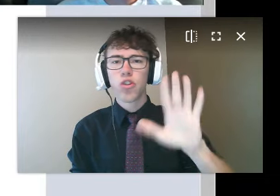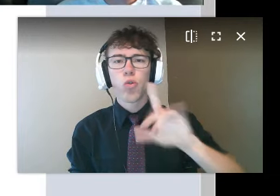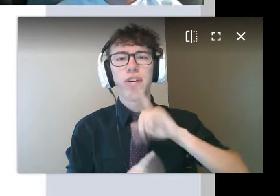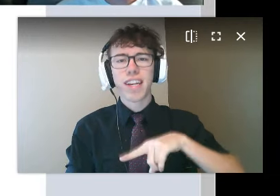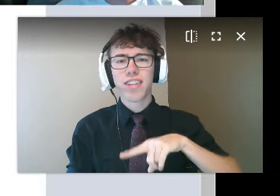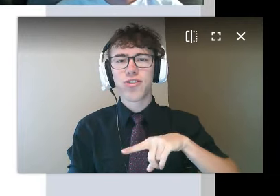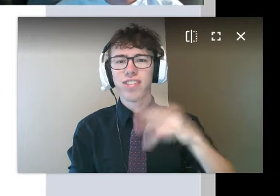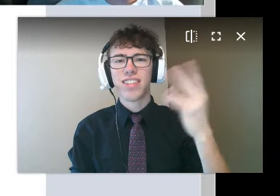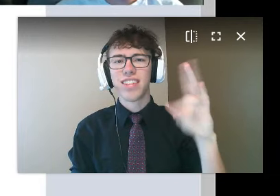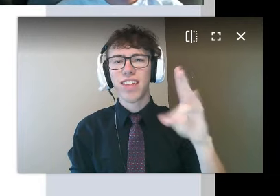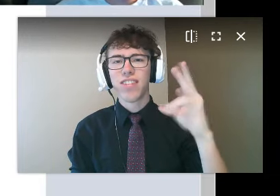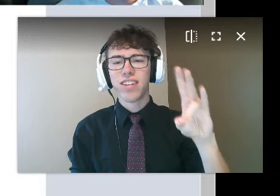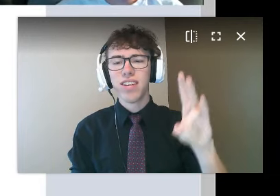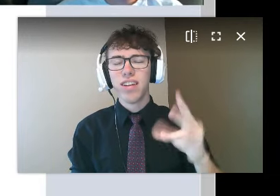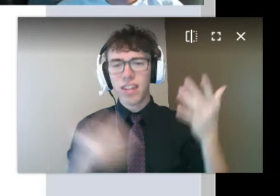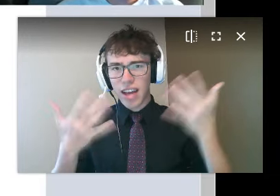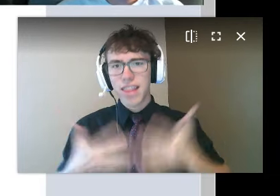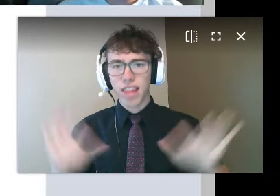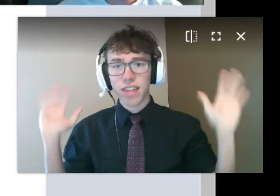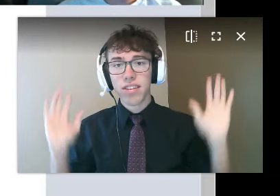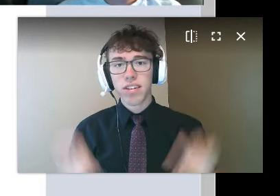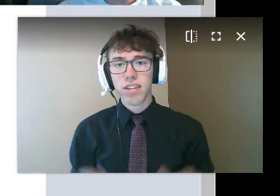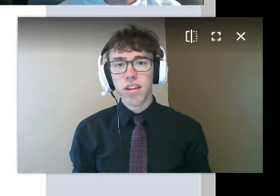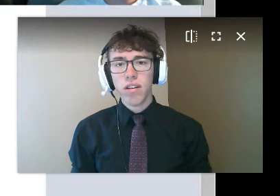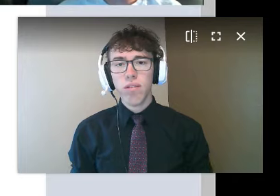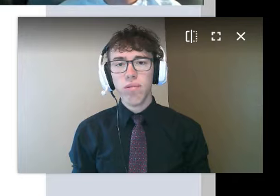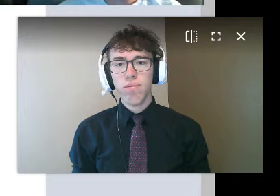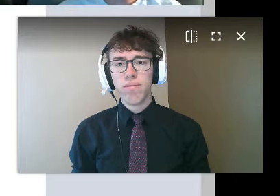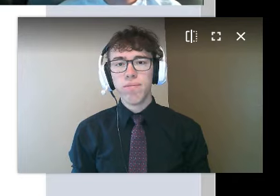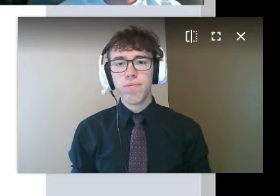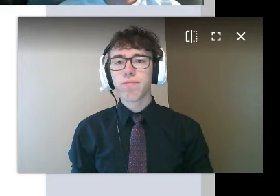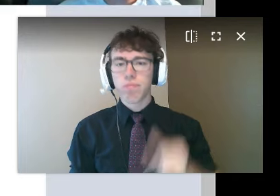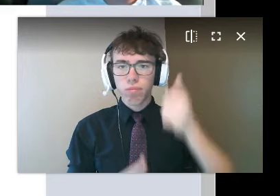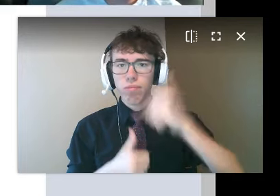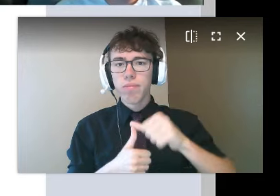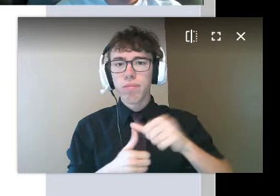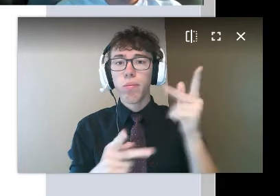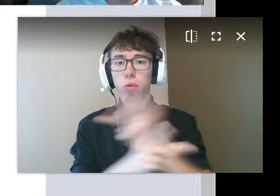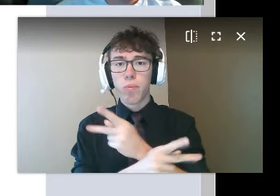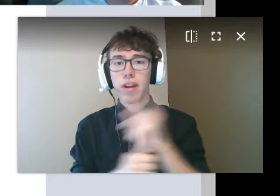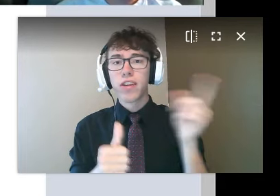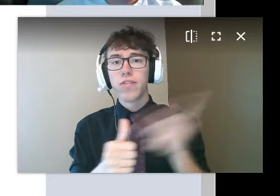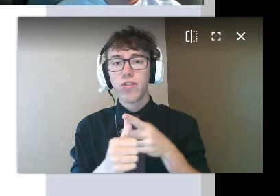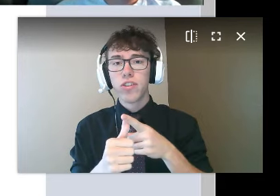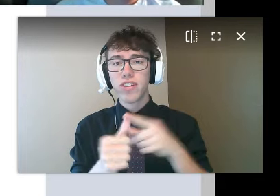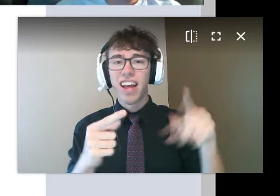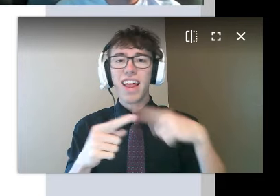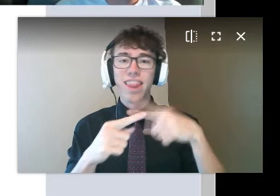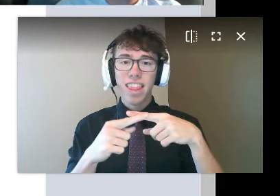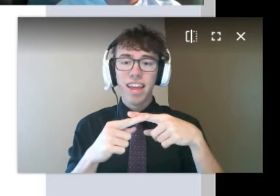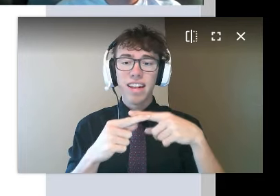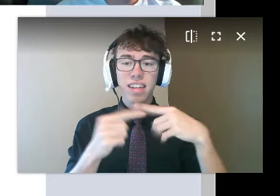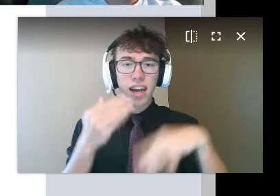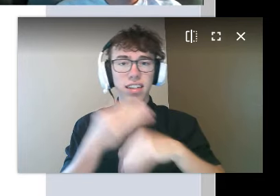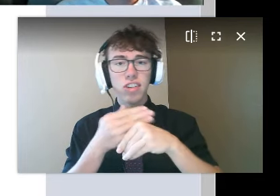problem. Multiplication first, then addition. Okay. Let me show you